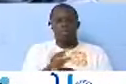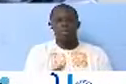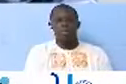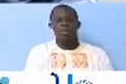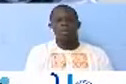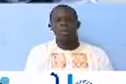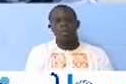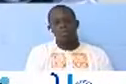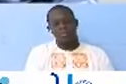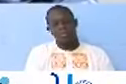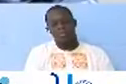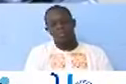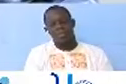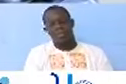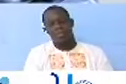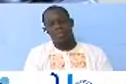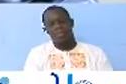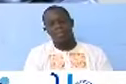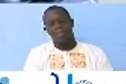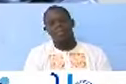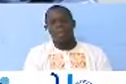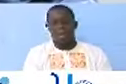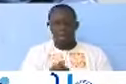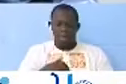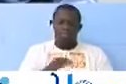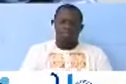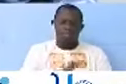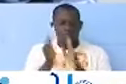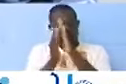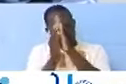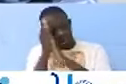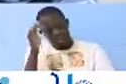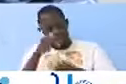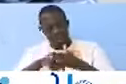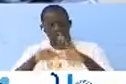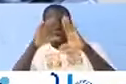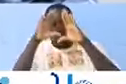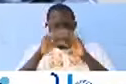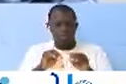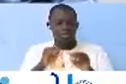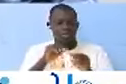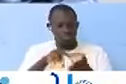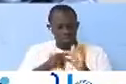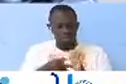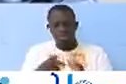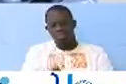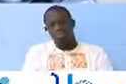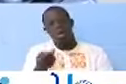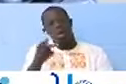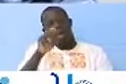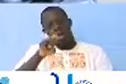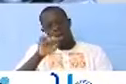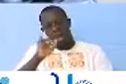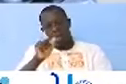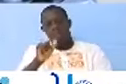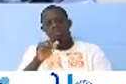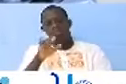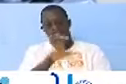not house. Ofso kono. Inside the office. Within the NIA premises. NIA kono ye. Okay.